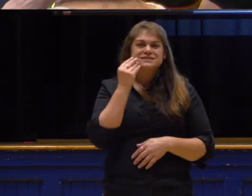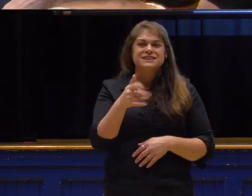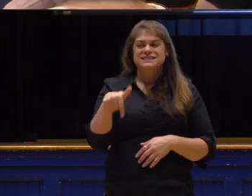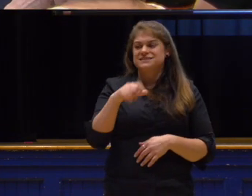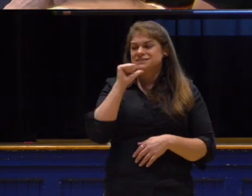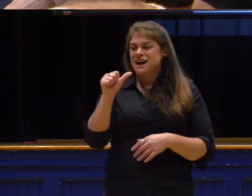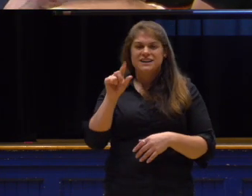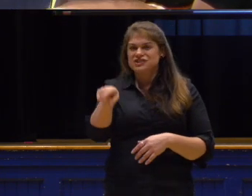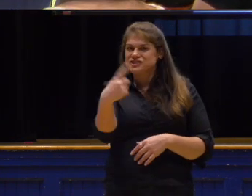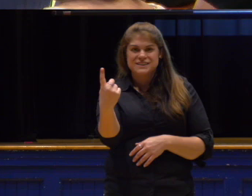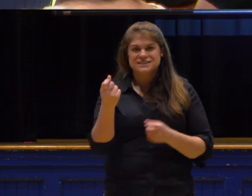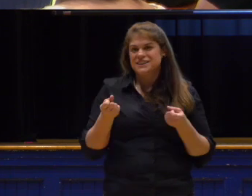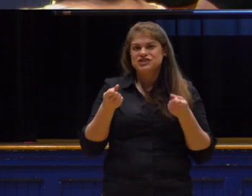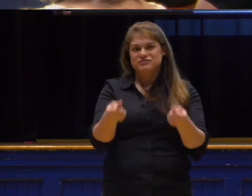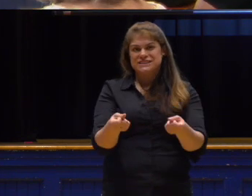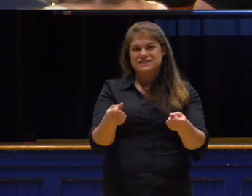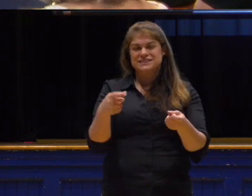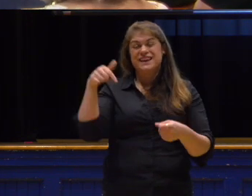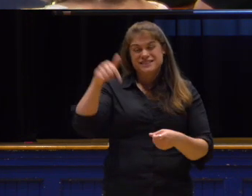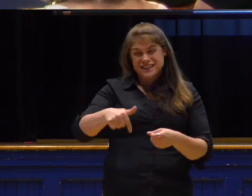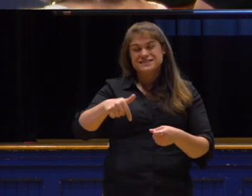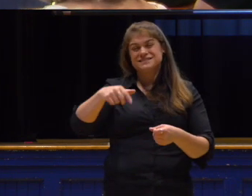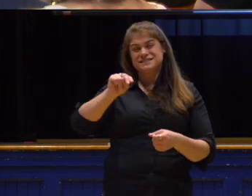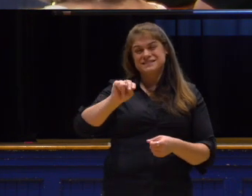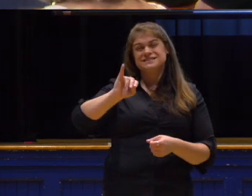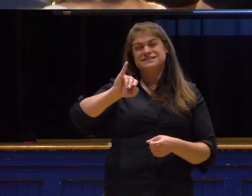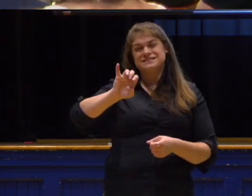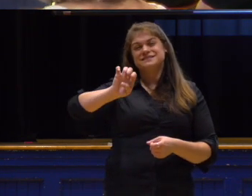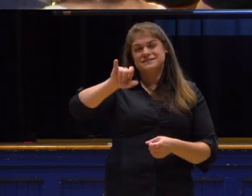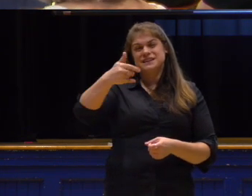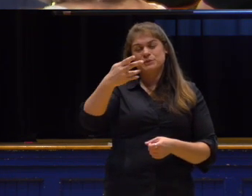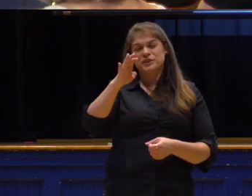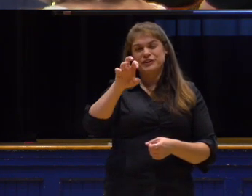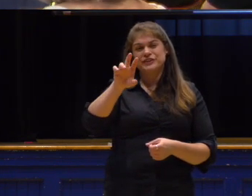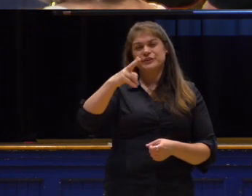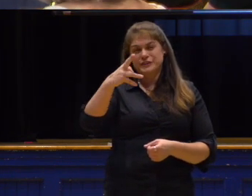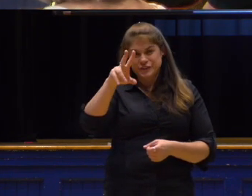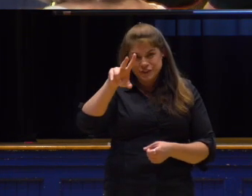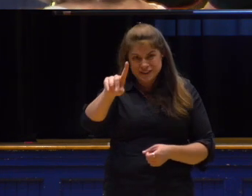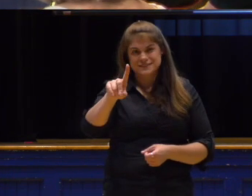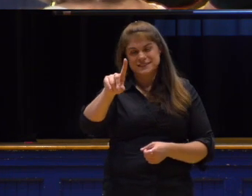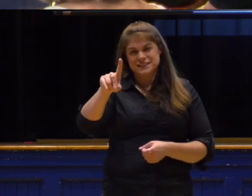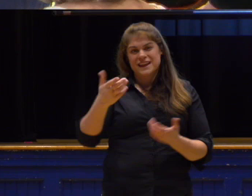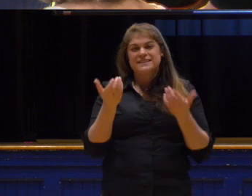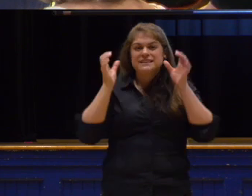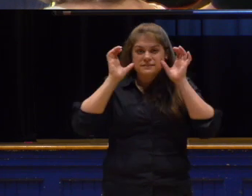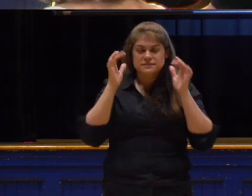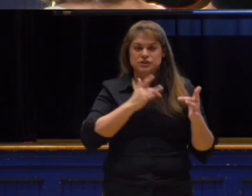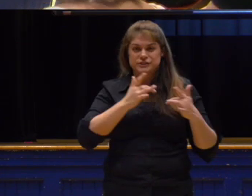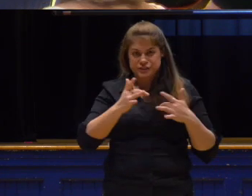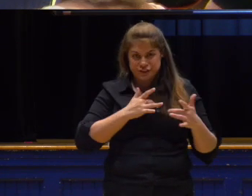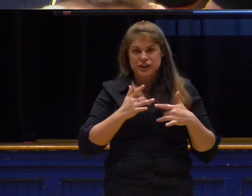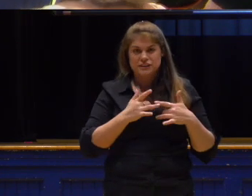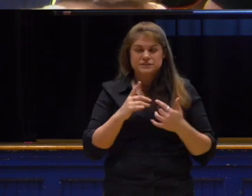street. This is our neighborhood. And I urge you to please listen to those concerns,